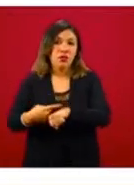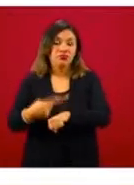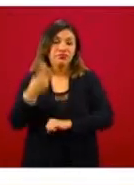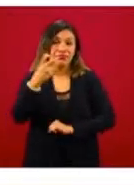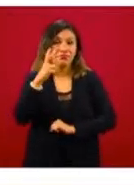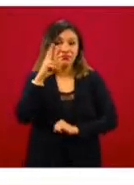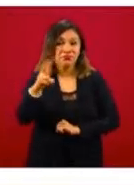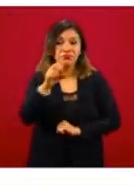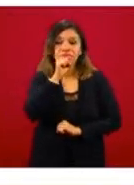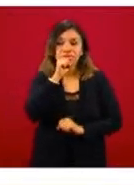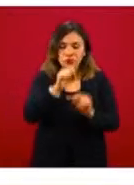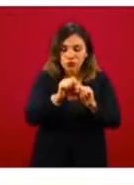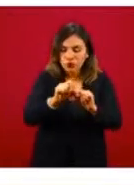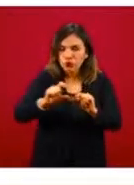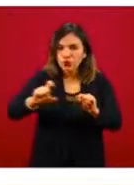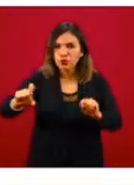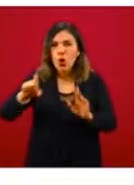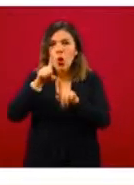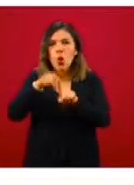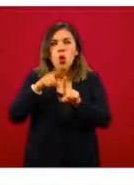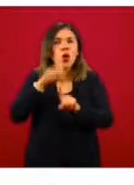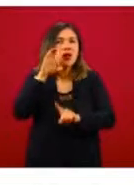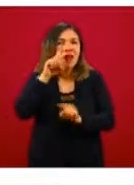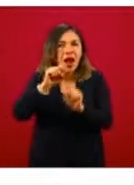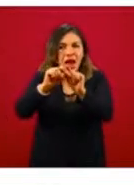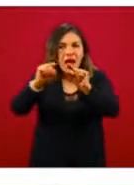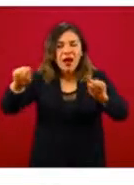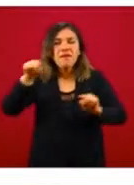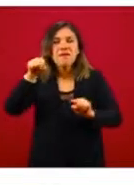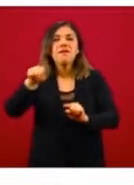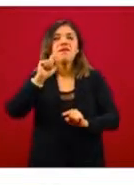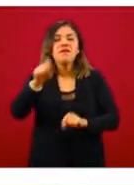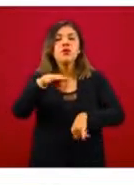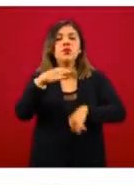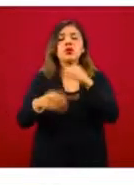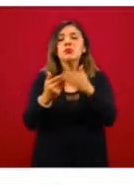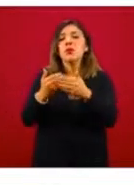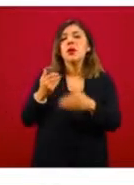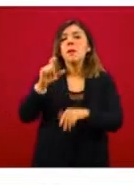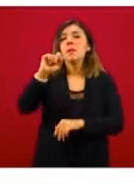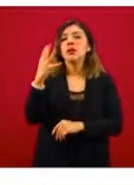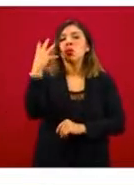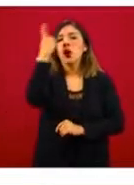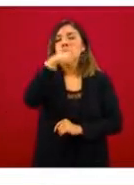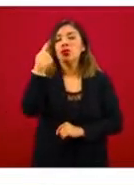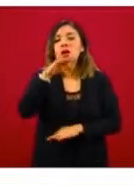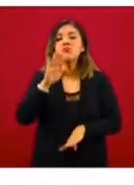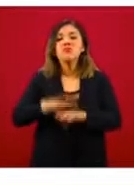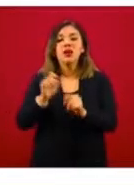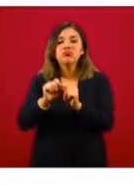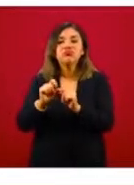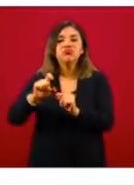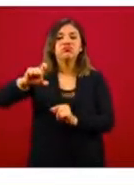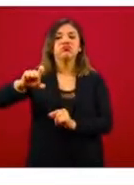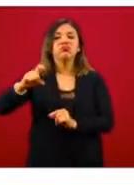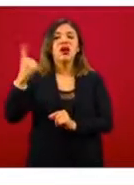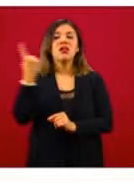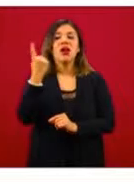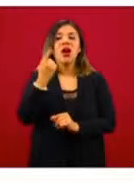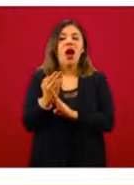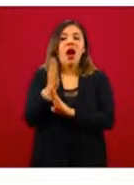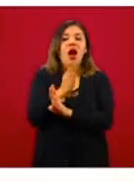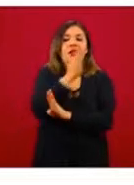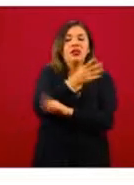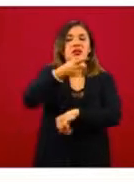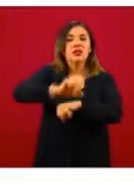3,891 new confirmed cases. The yellow tiny bars at the bottom right-hand side of the slide are